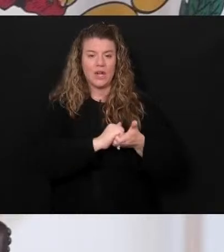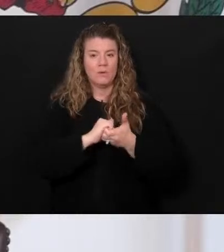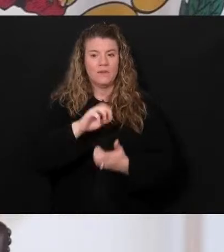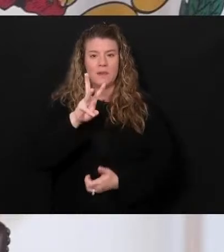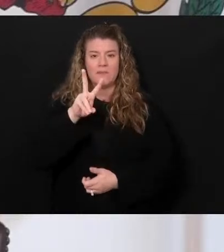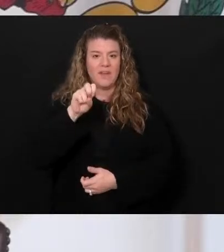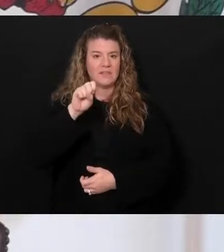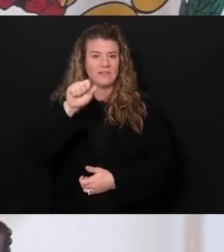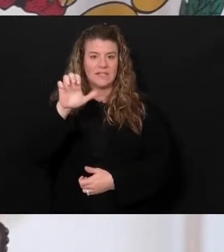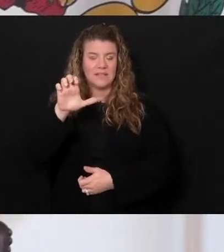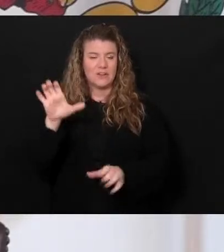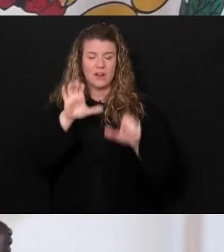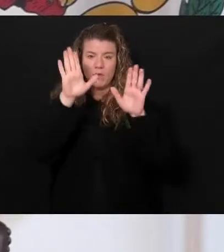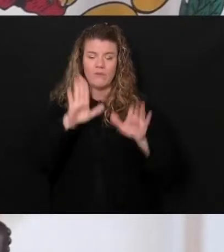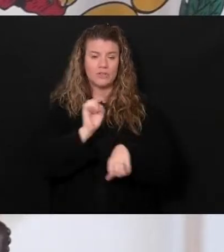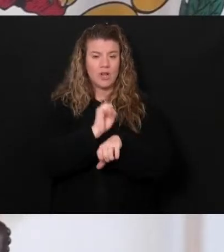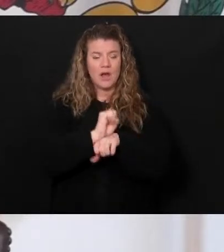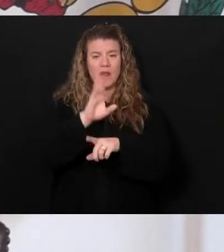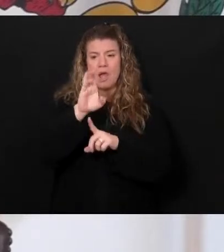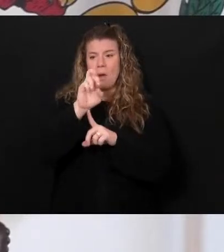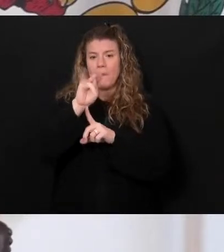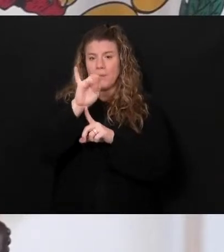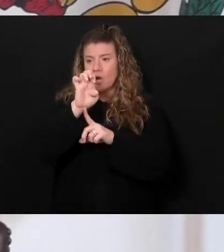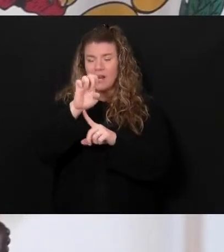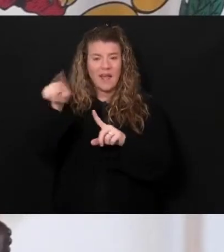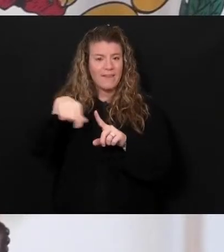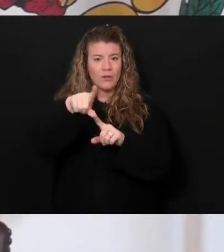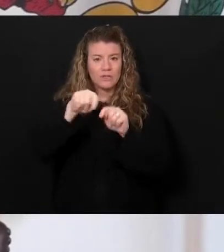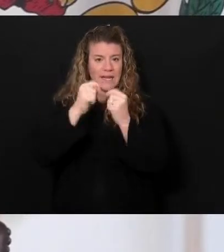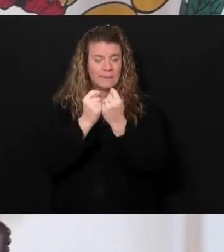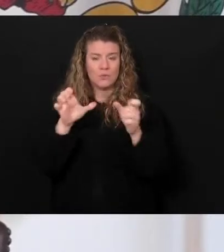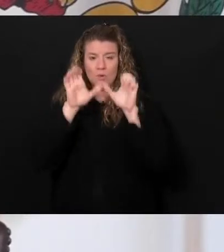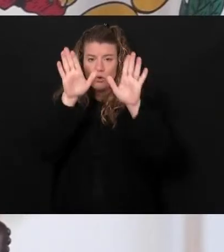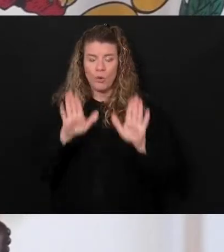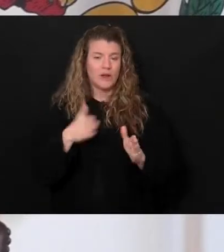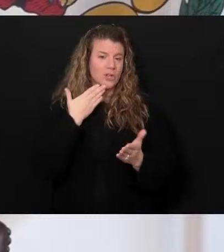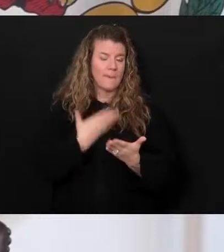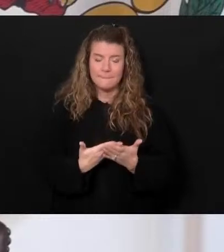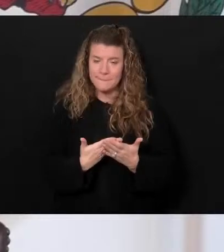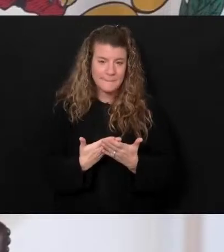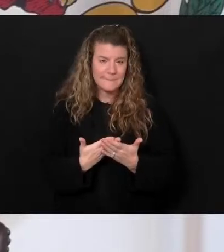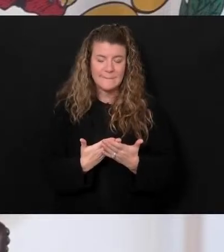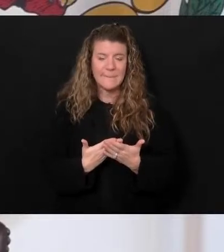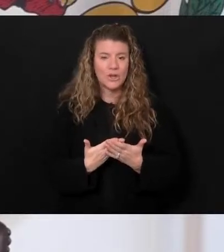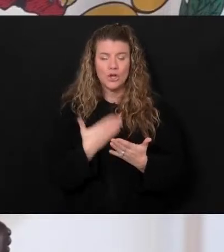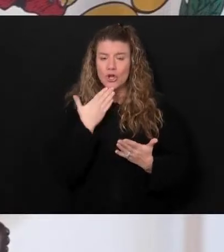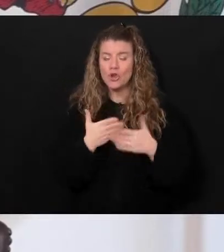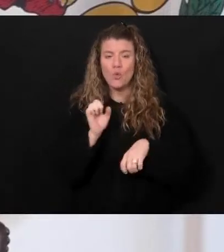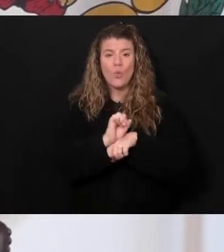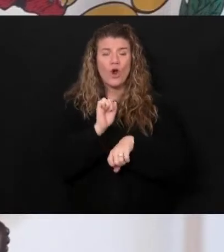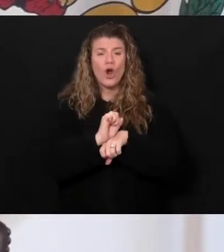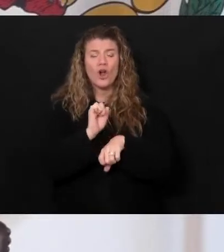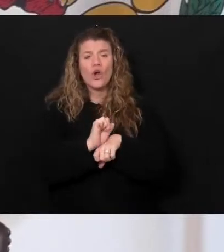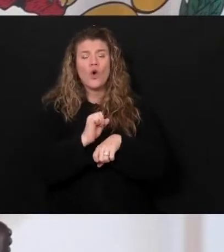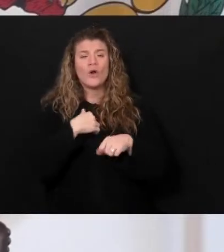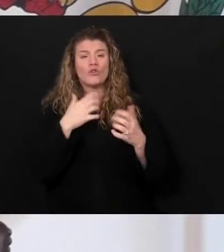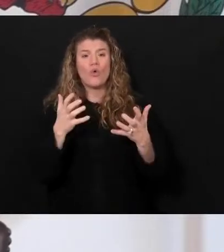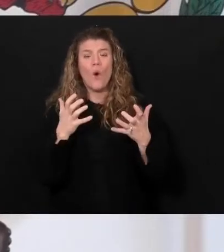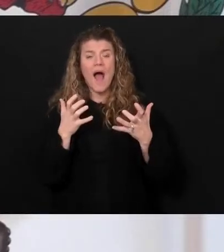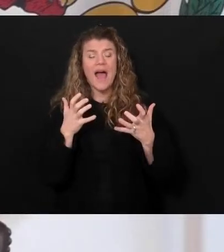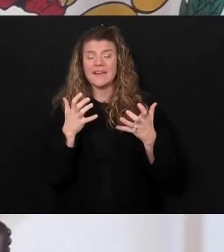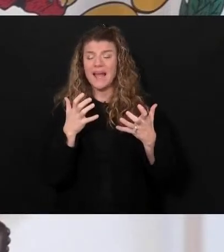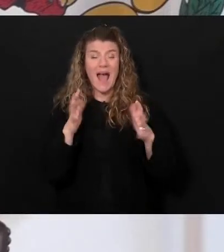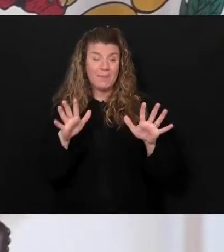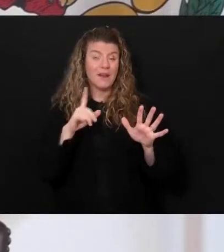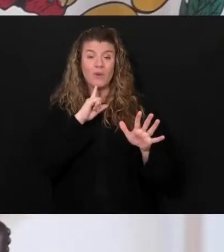done a marvelous job. Bernie, everybody there is doing, Greg and everybody's doing great work and all that. And we just want, and Wayne, all